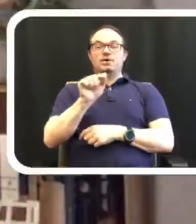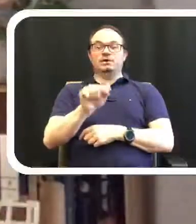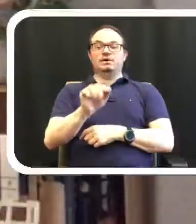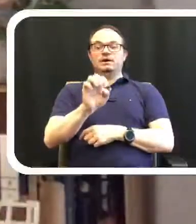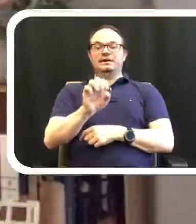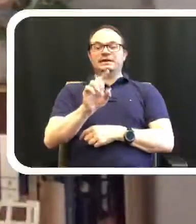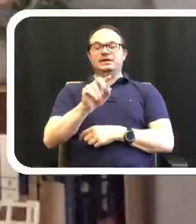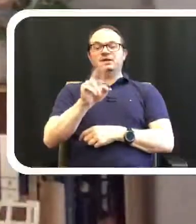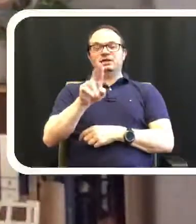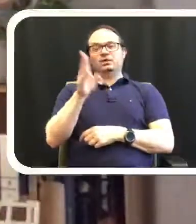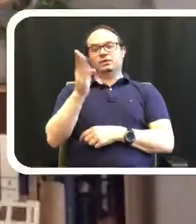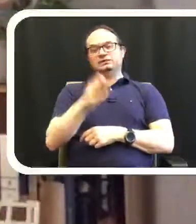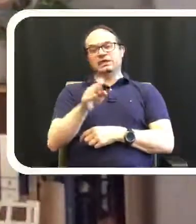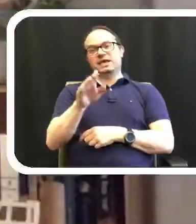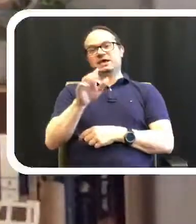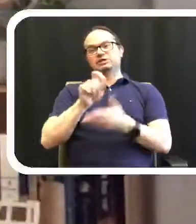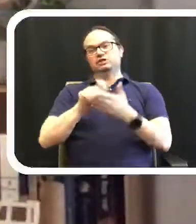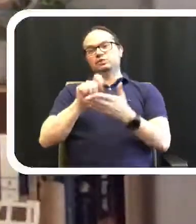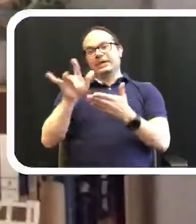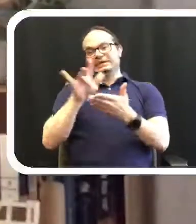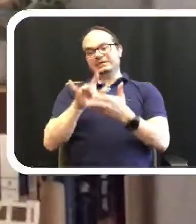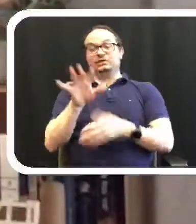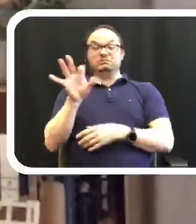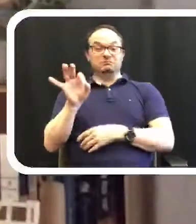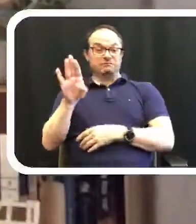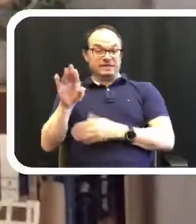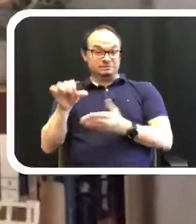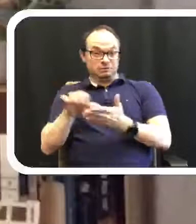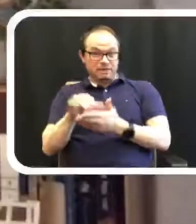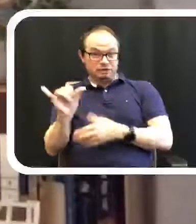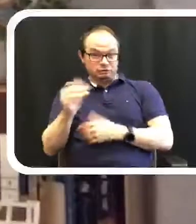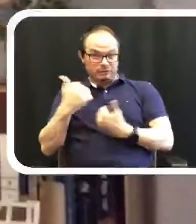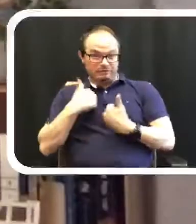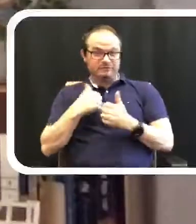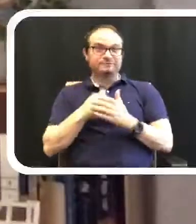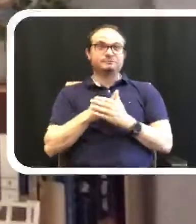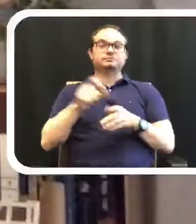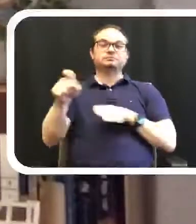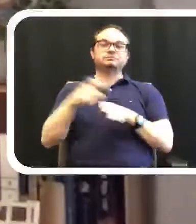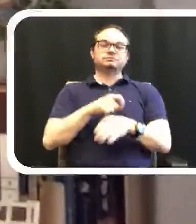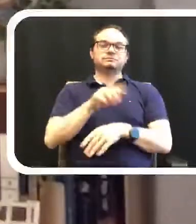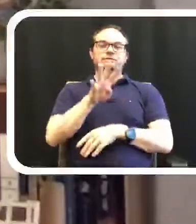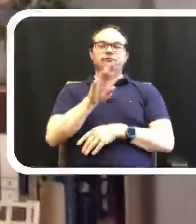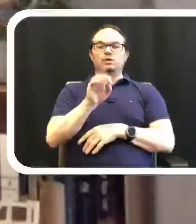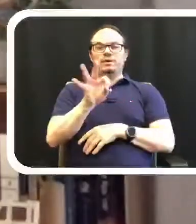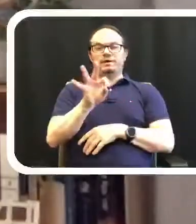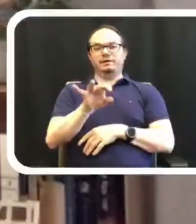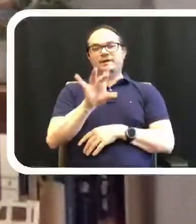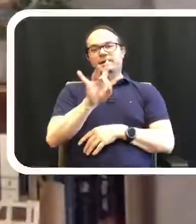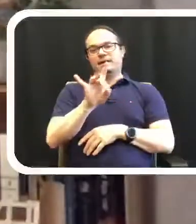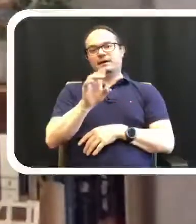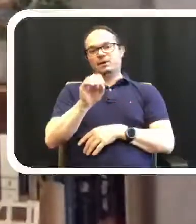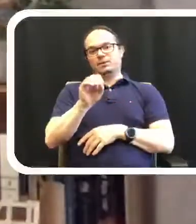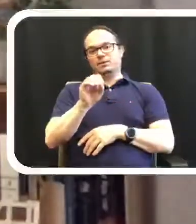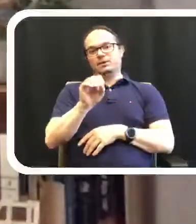lamar.edu/writing center, on our Facebook page, or you can call us at